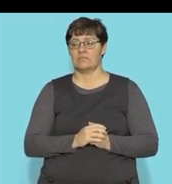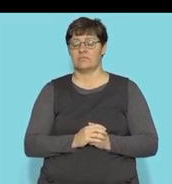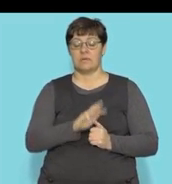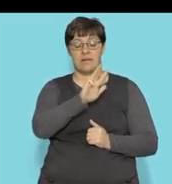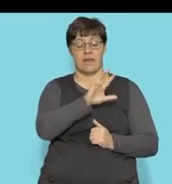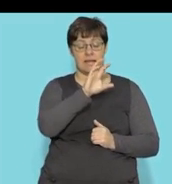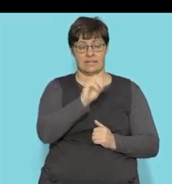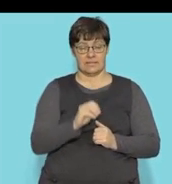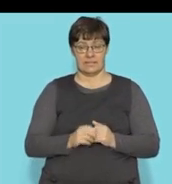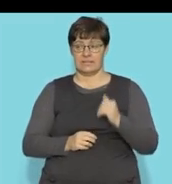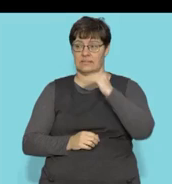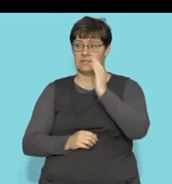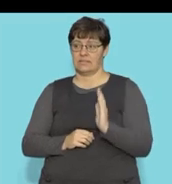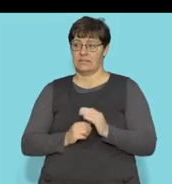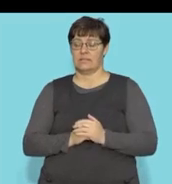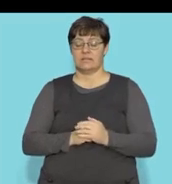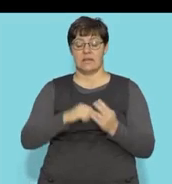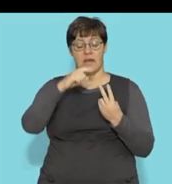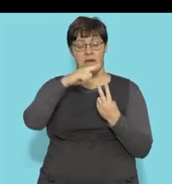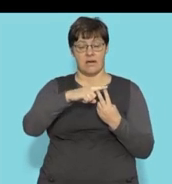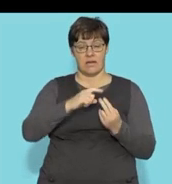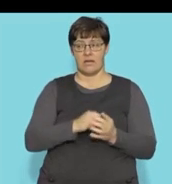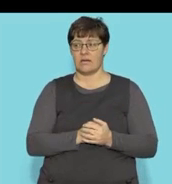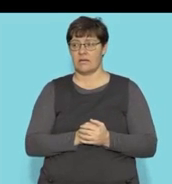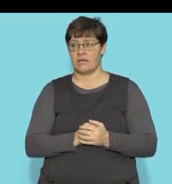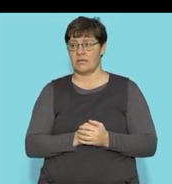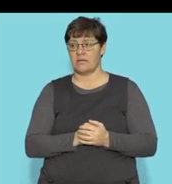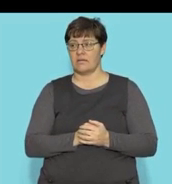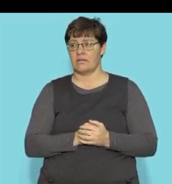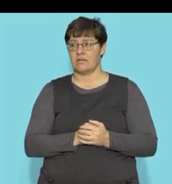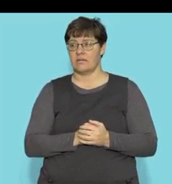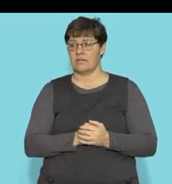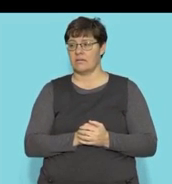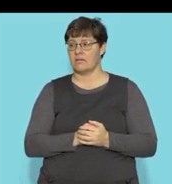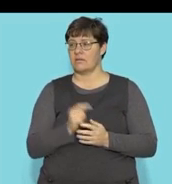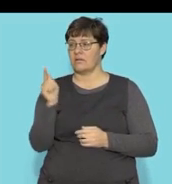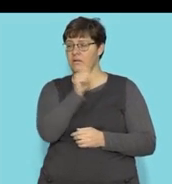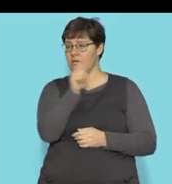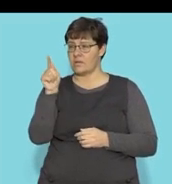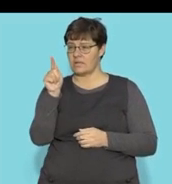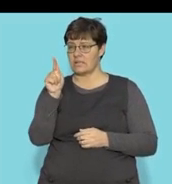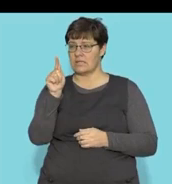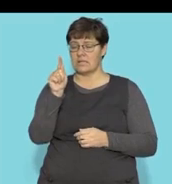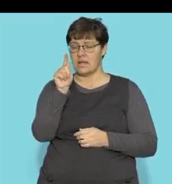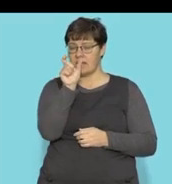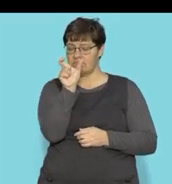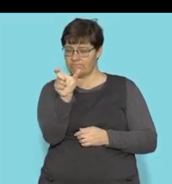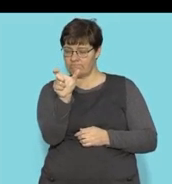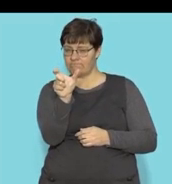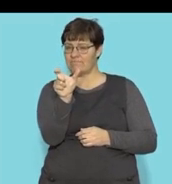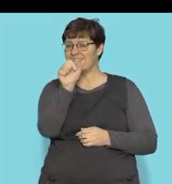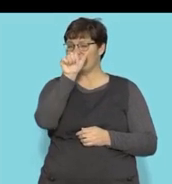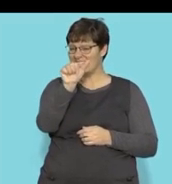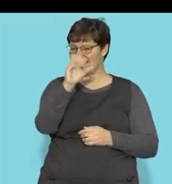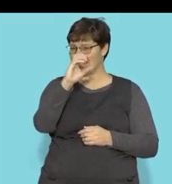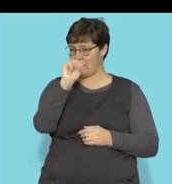h. So it's going to be 90 multiplied by pi, and my radius, so